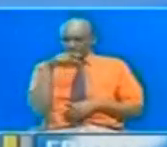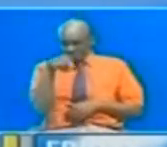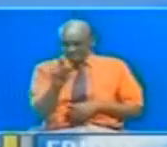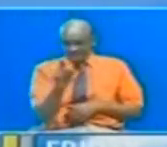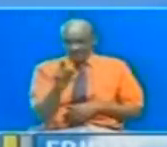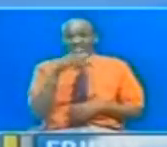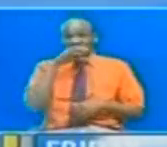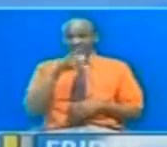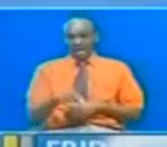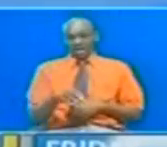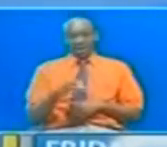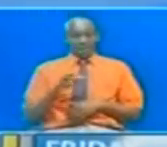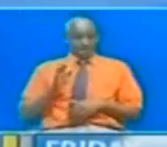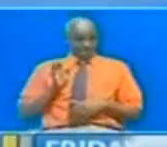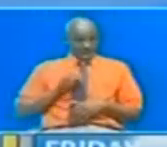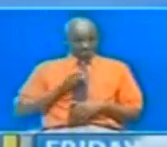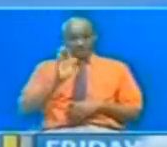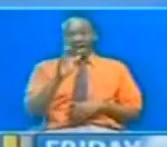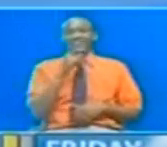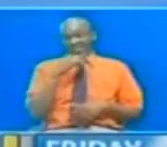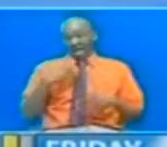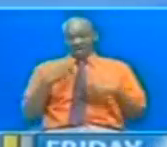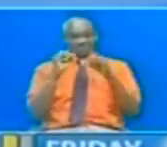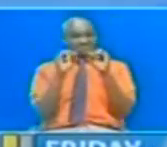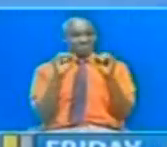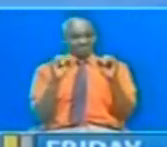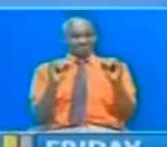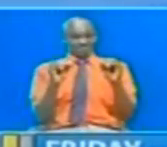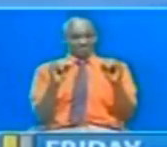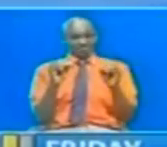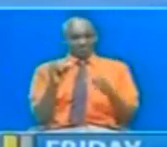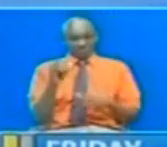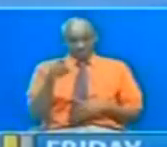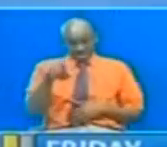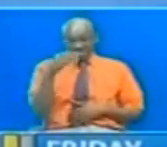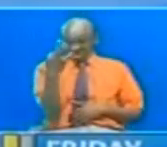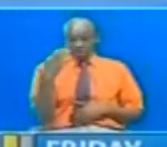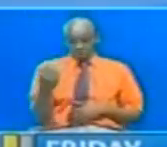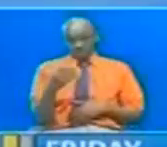the son of a single mother, three who